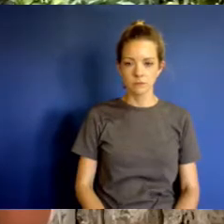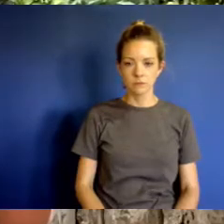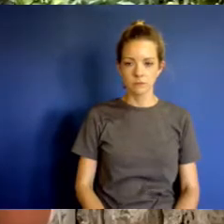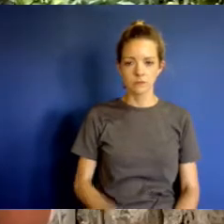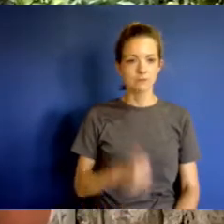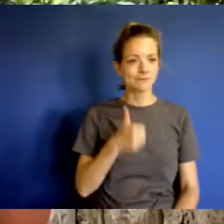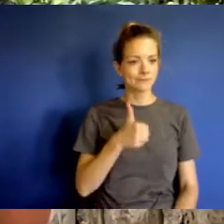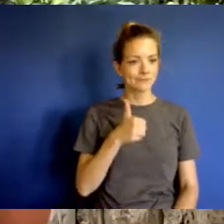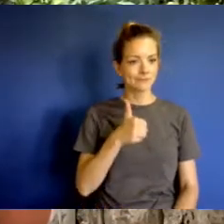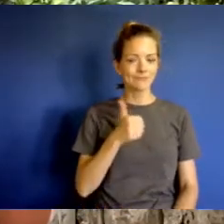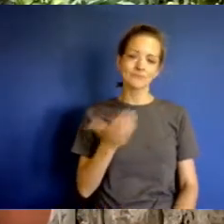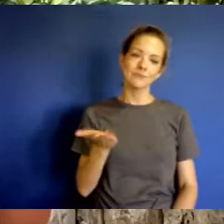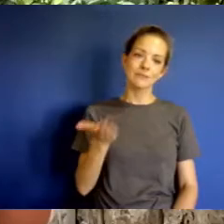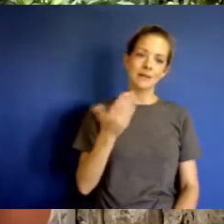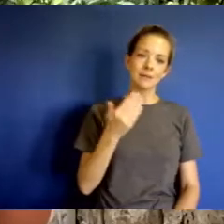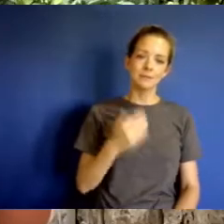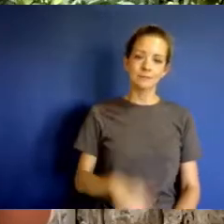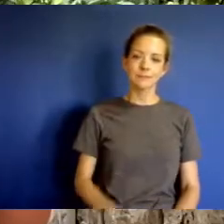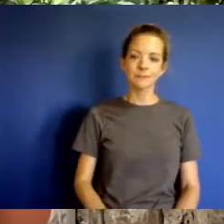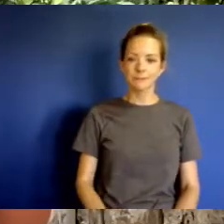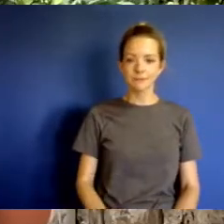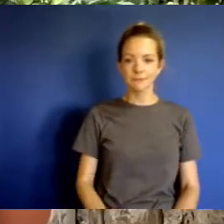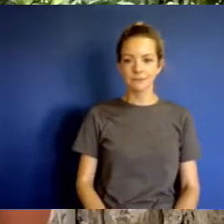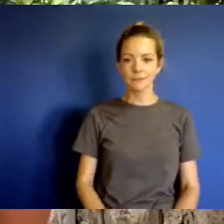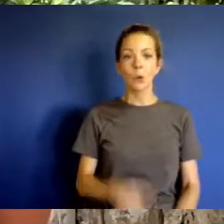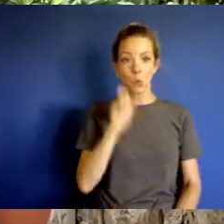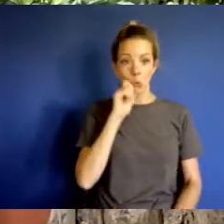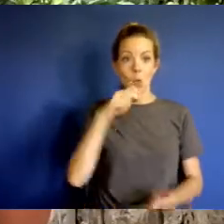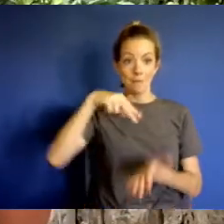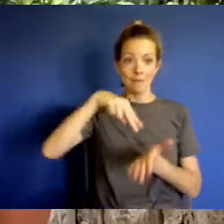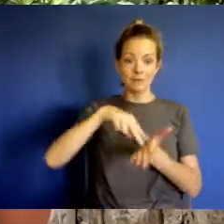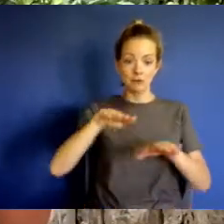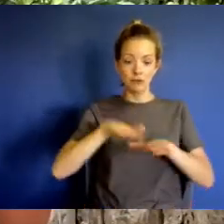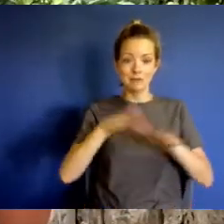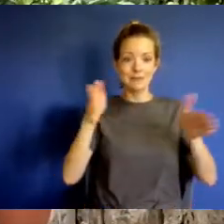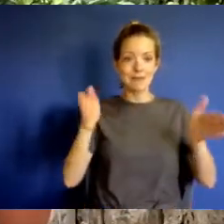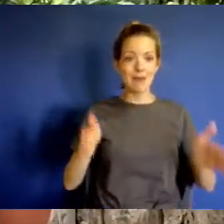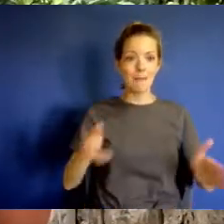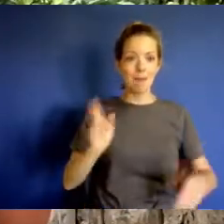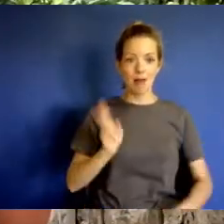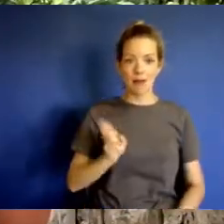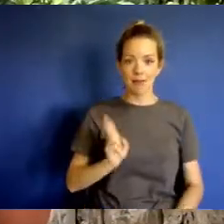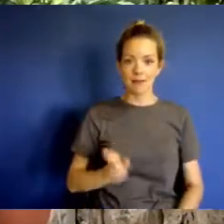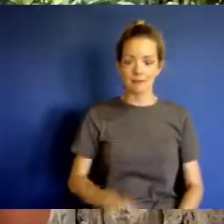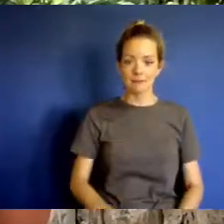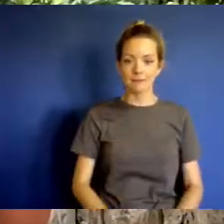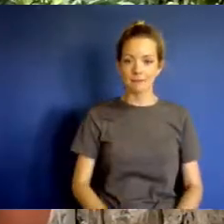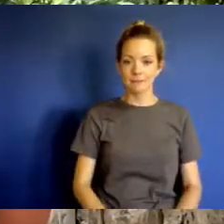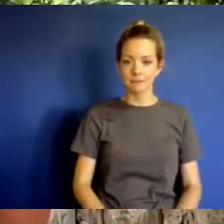Okay, up we come. So we're going to come back to tabletop.